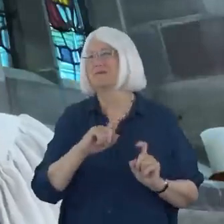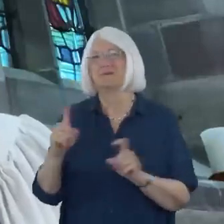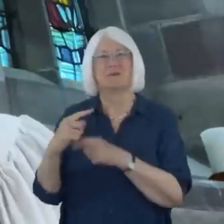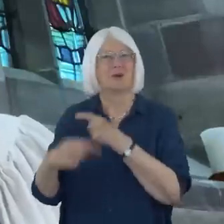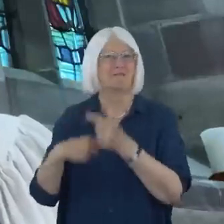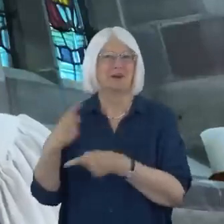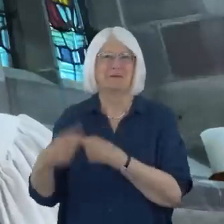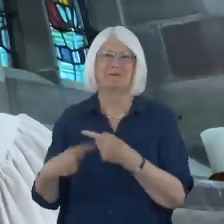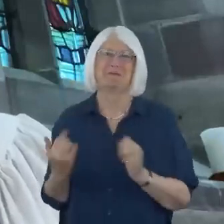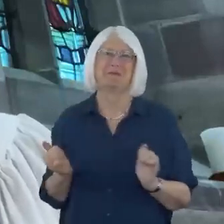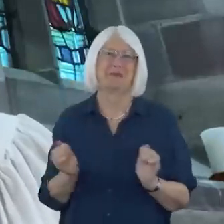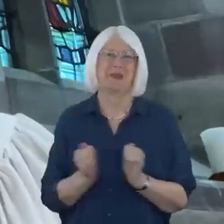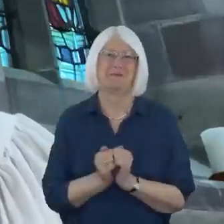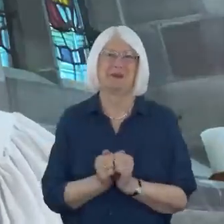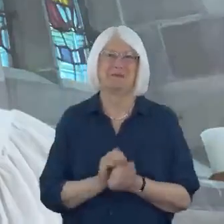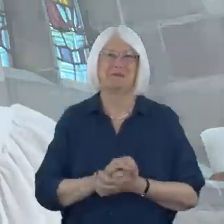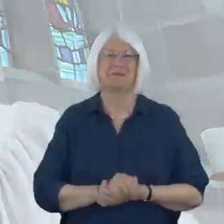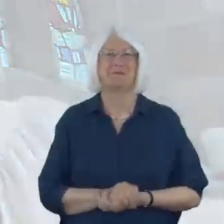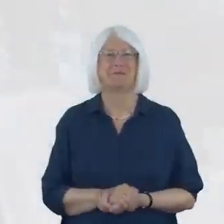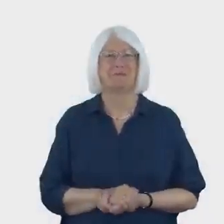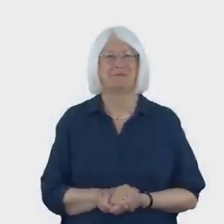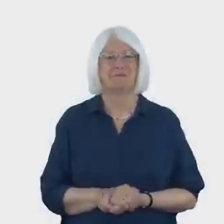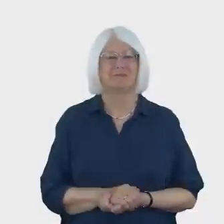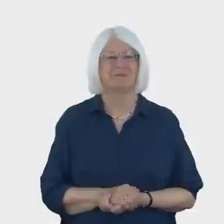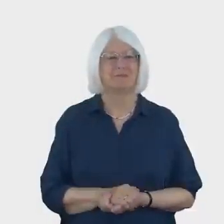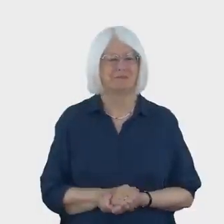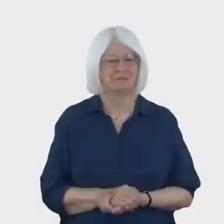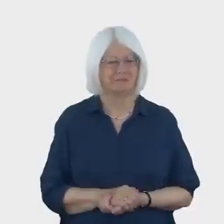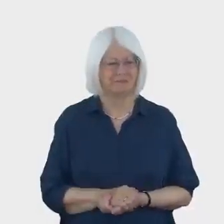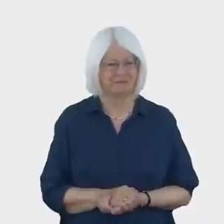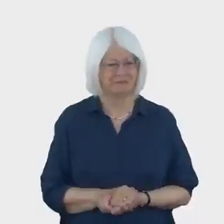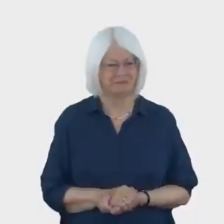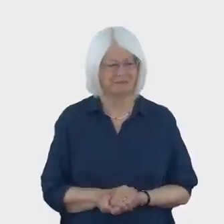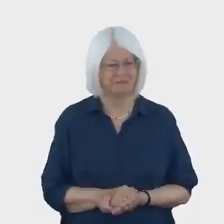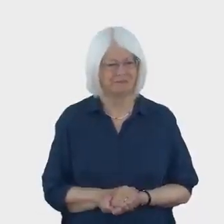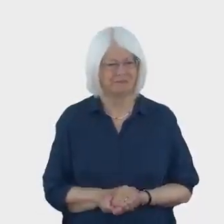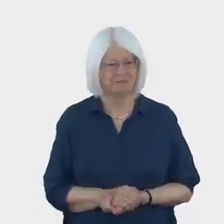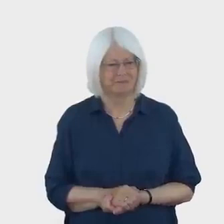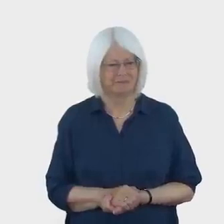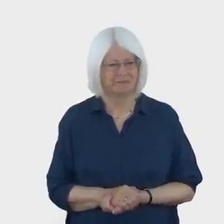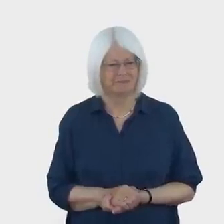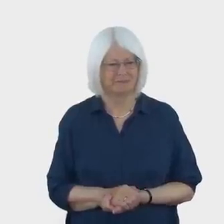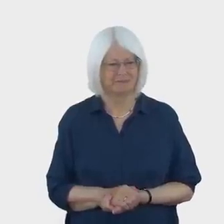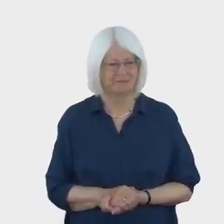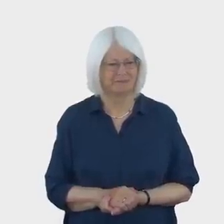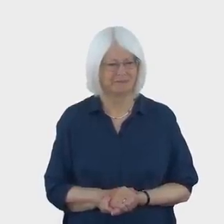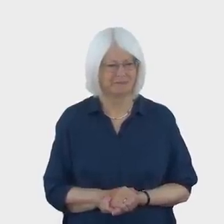forever. Amen.